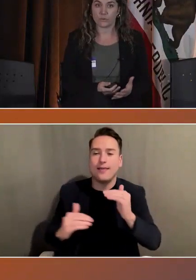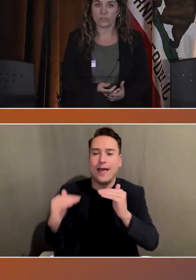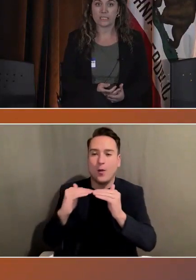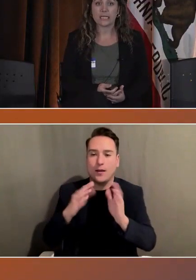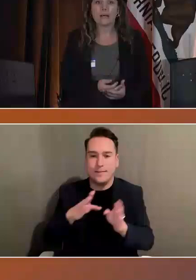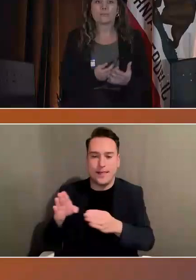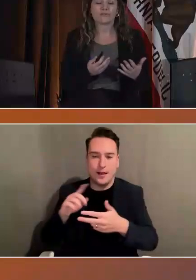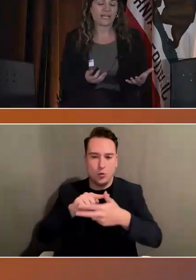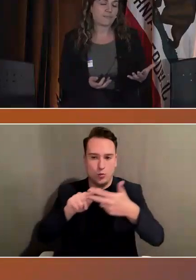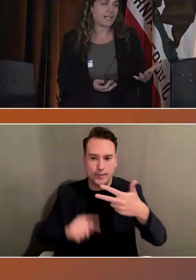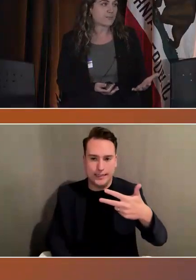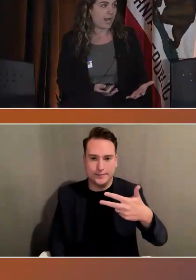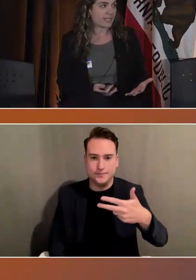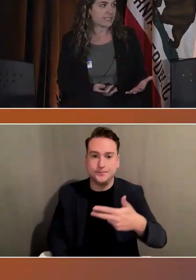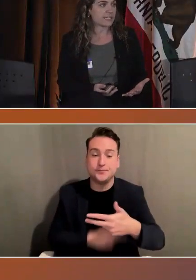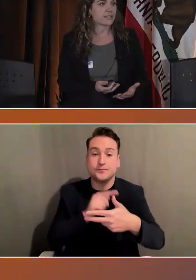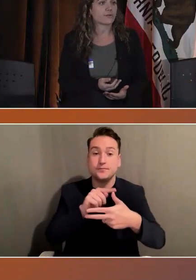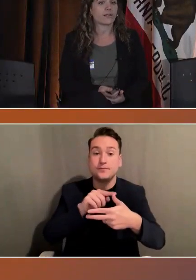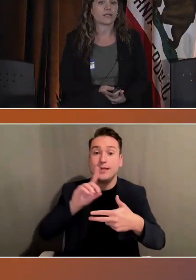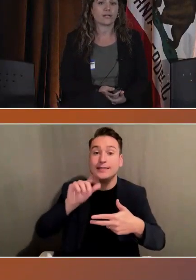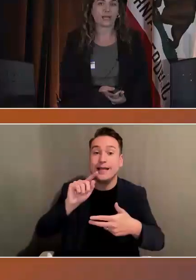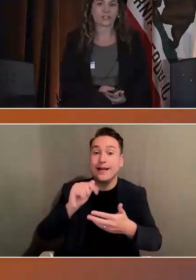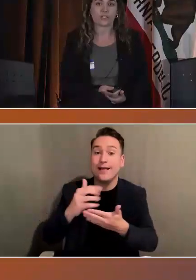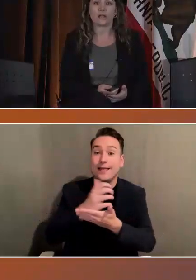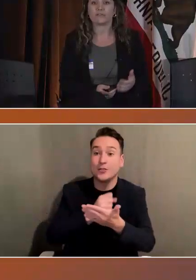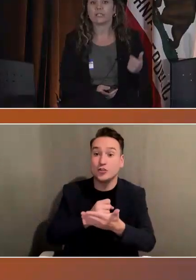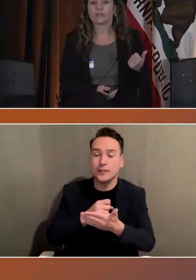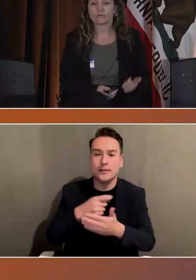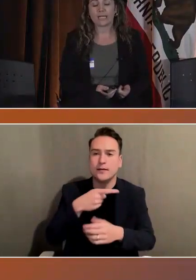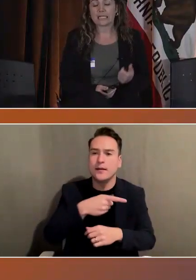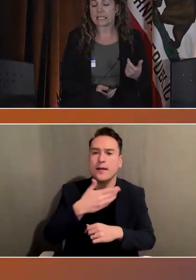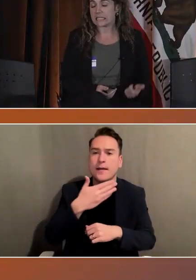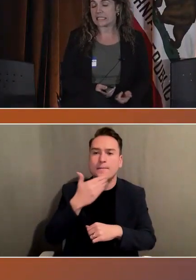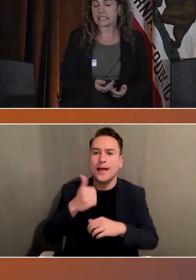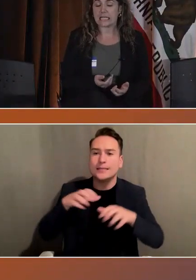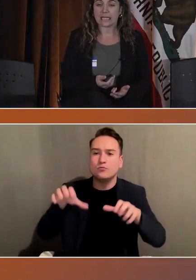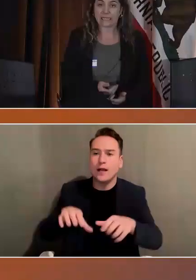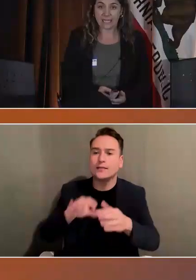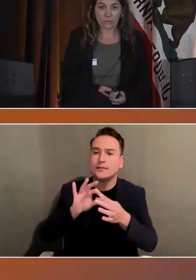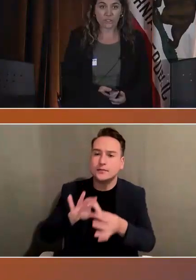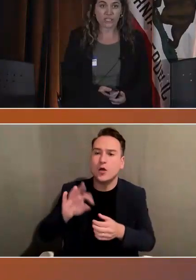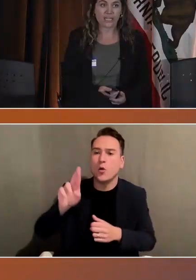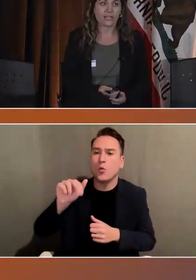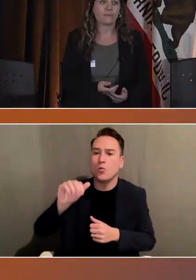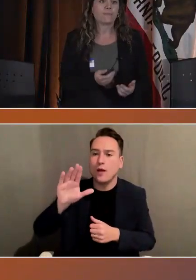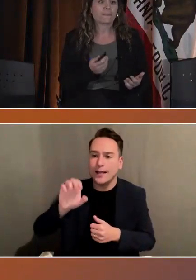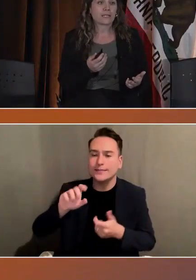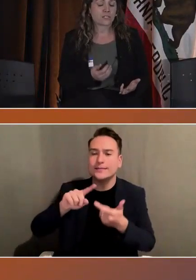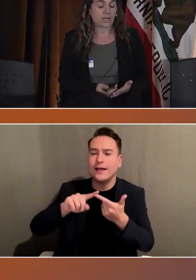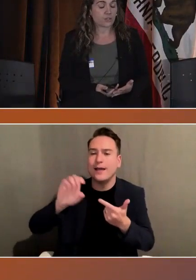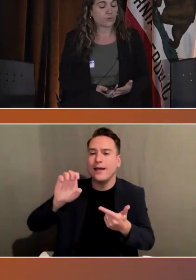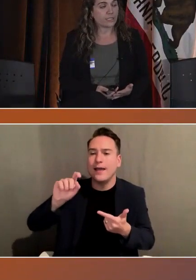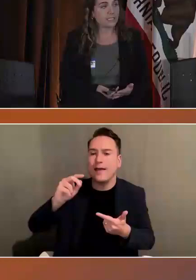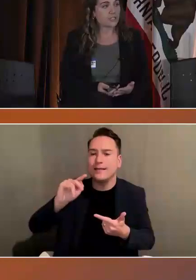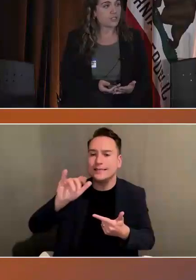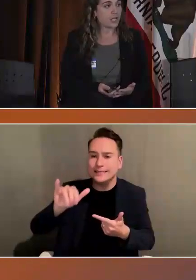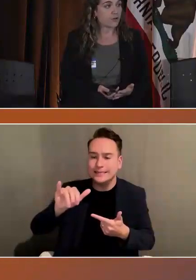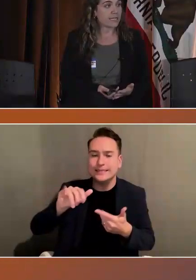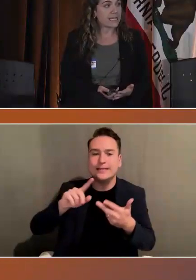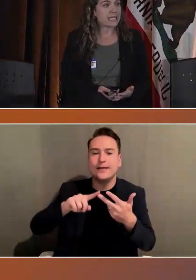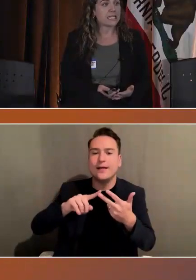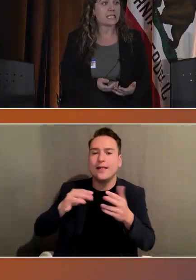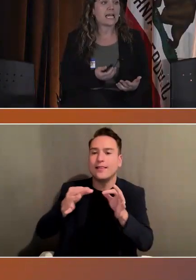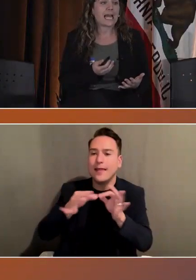of tools provides best practices around the collection of race, ethnicity, and language data, sexual orientation,